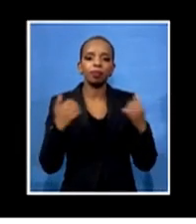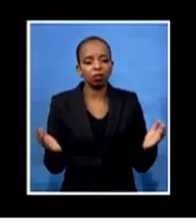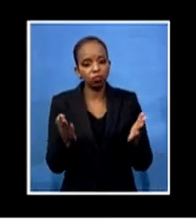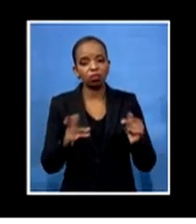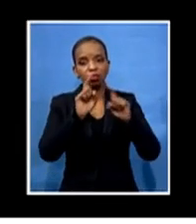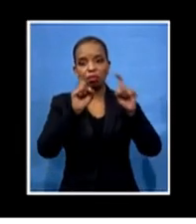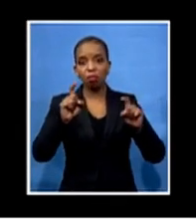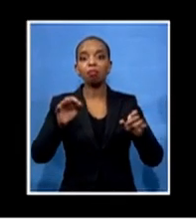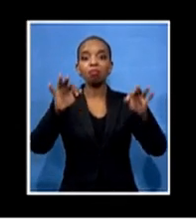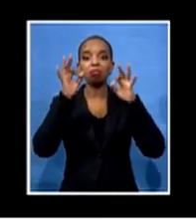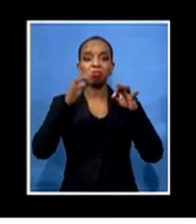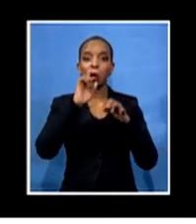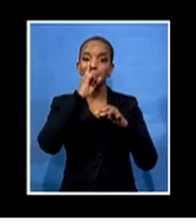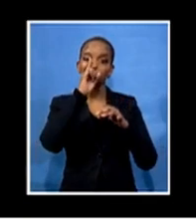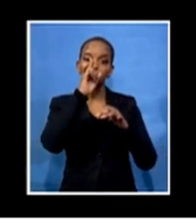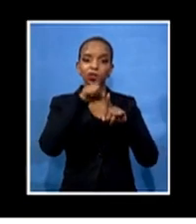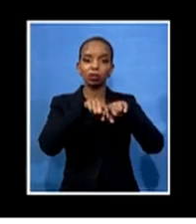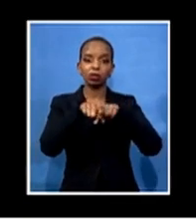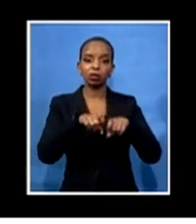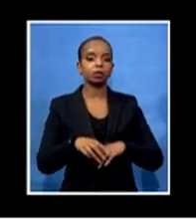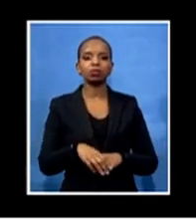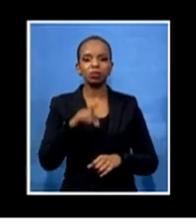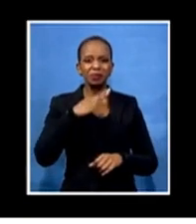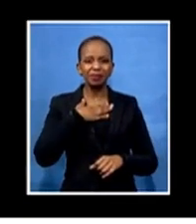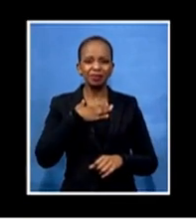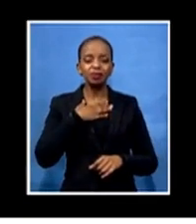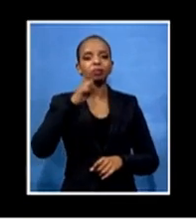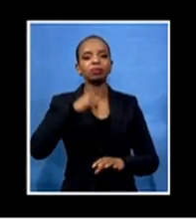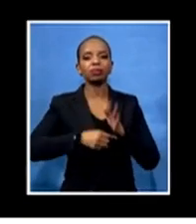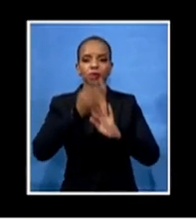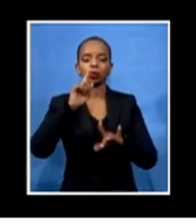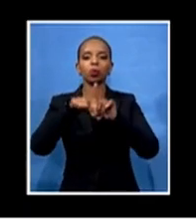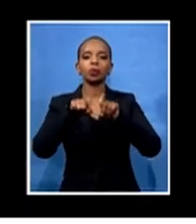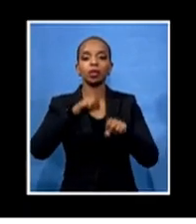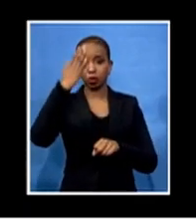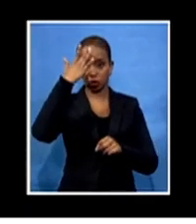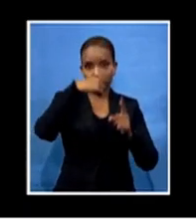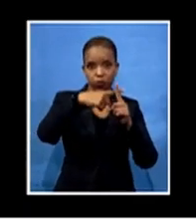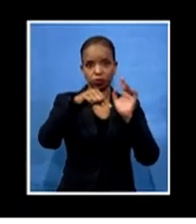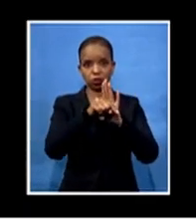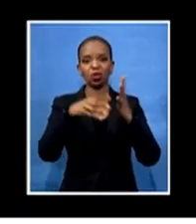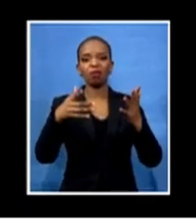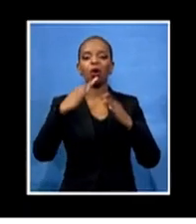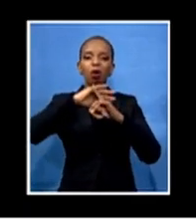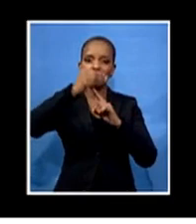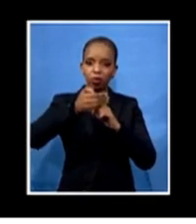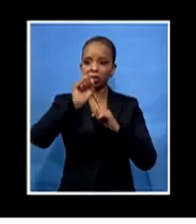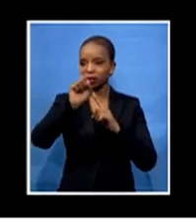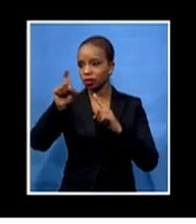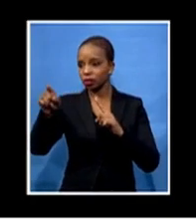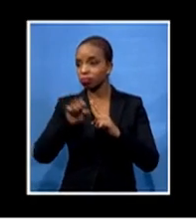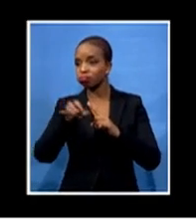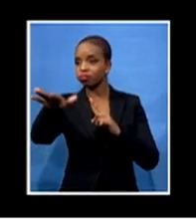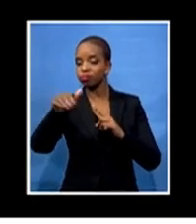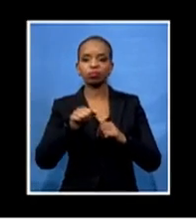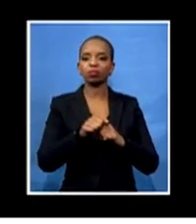symptoms, go and test so that you know where you stand and don't infect others, because that's why this virus is spreading, because people are not